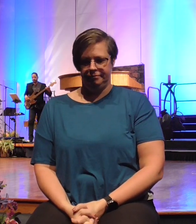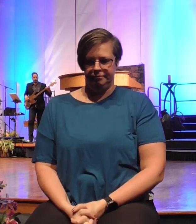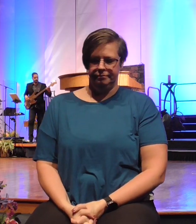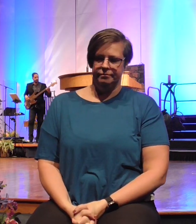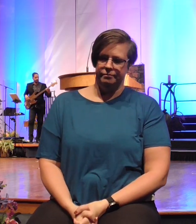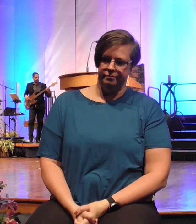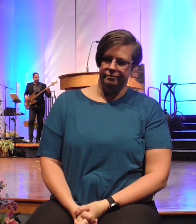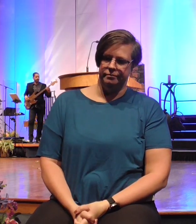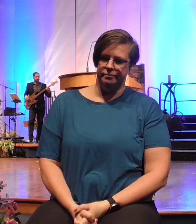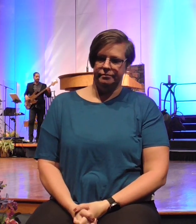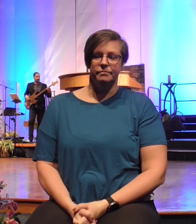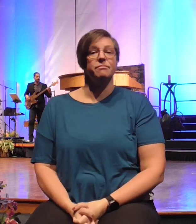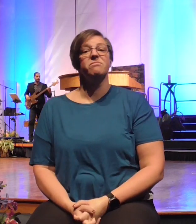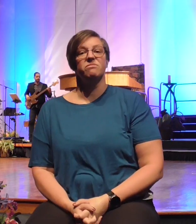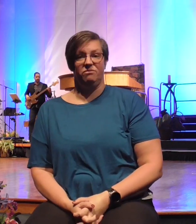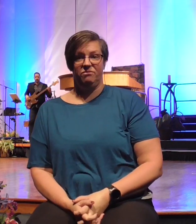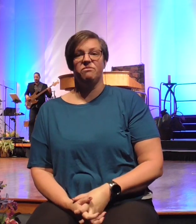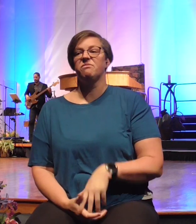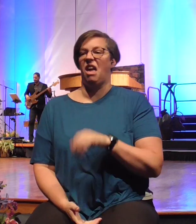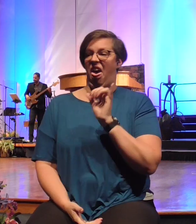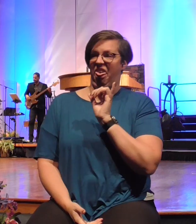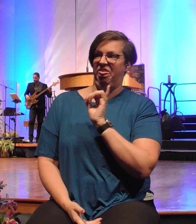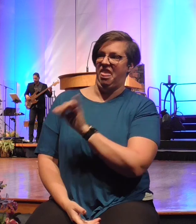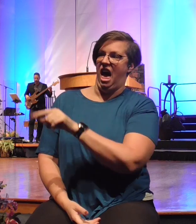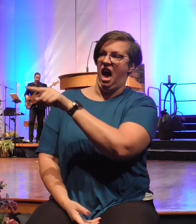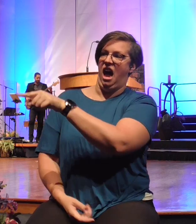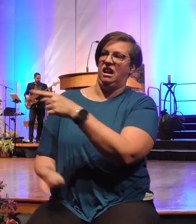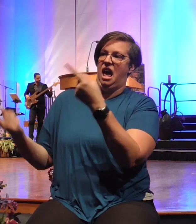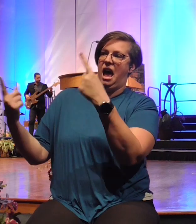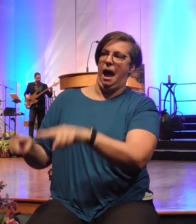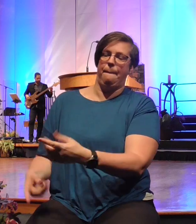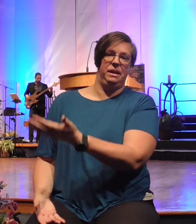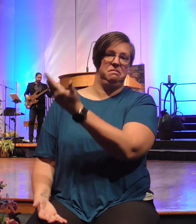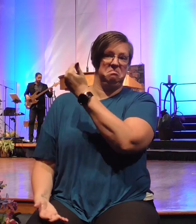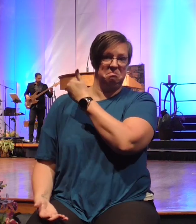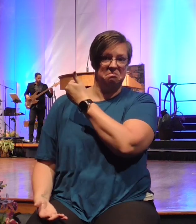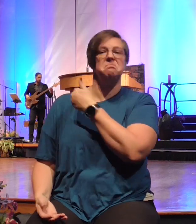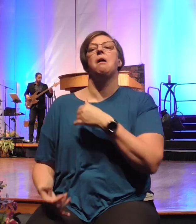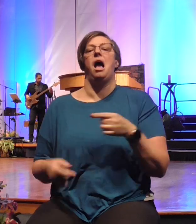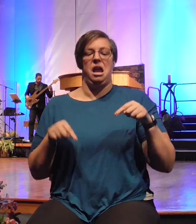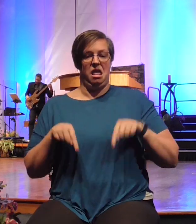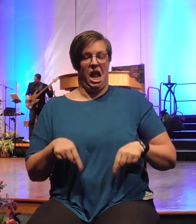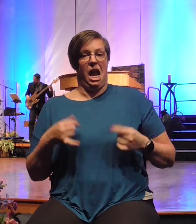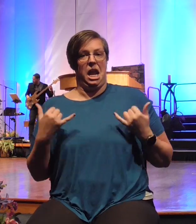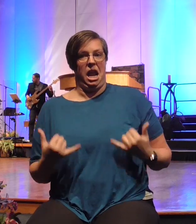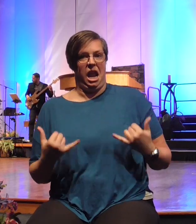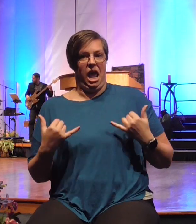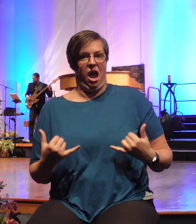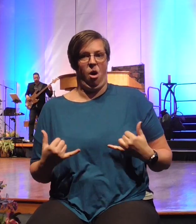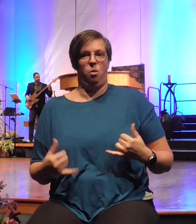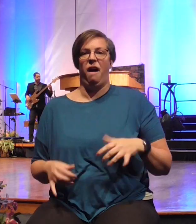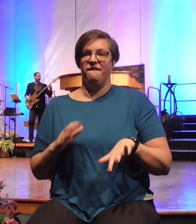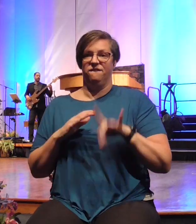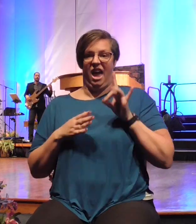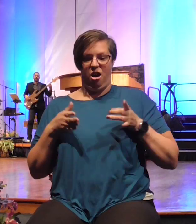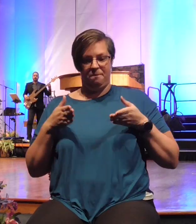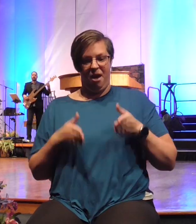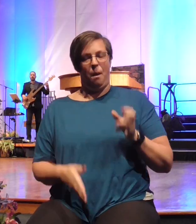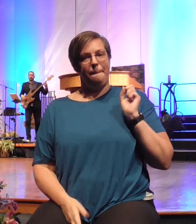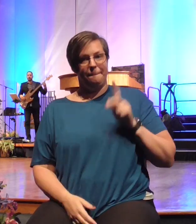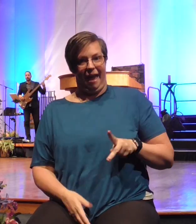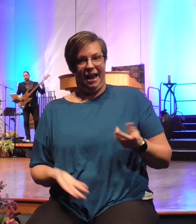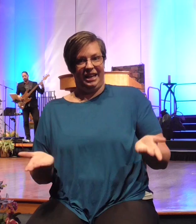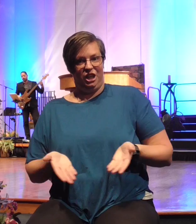That was then, and this is now. I found my way back to here